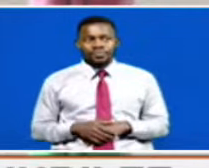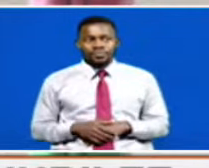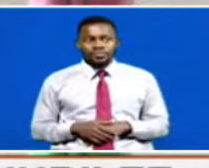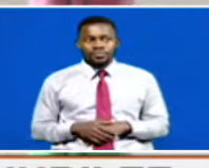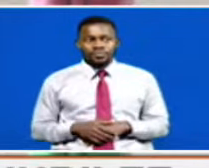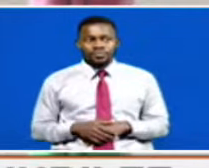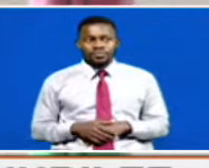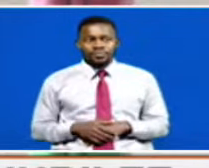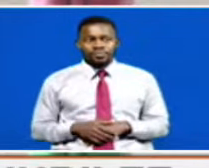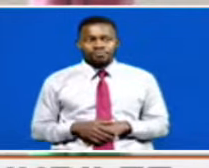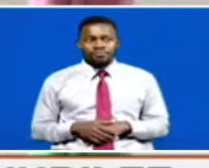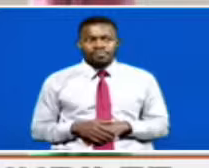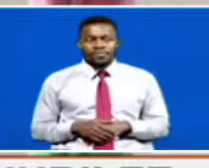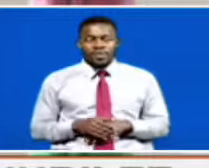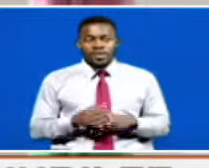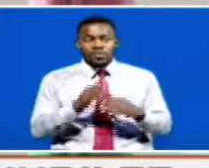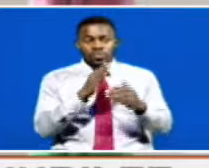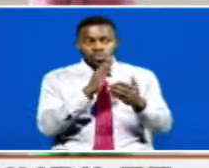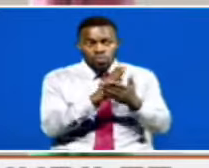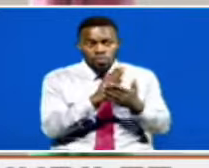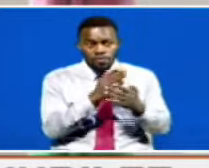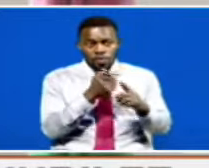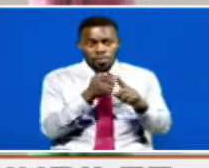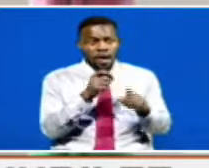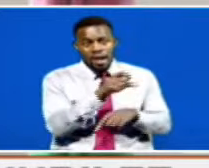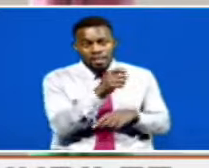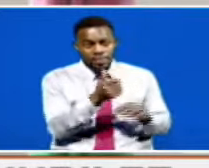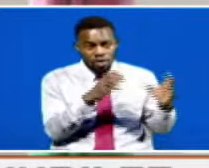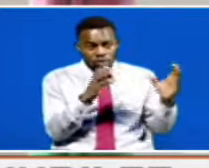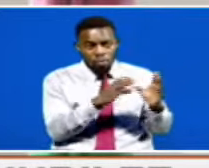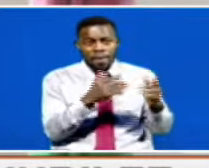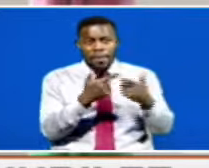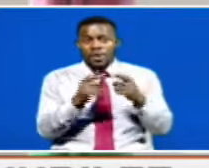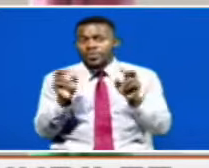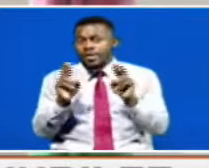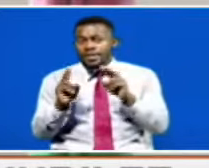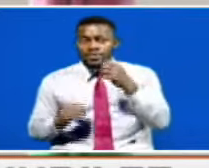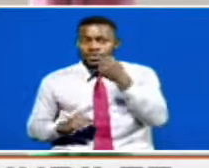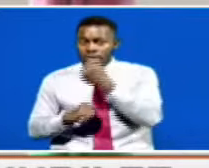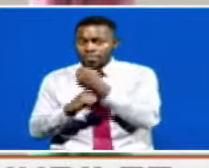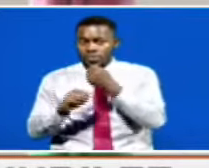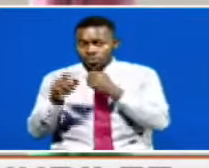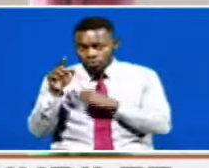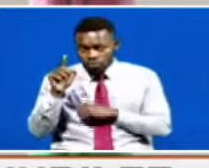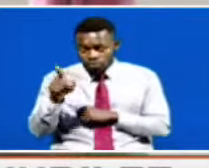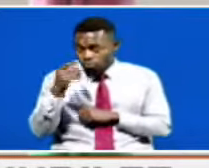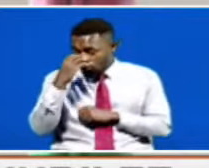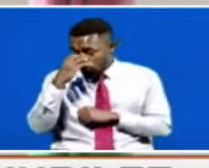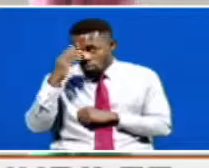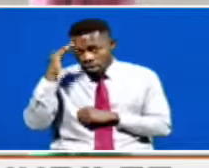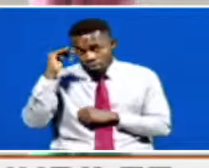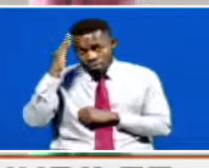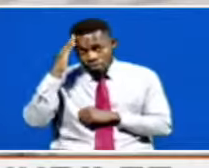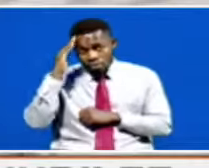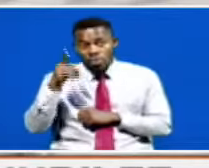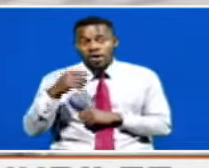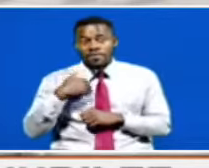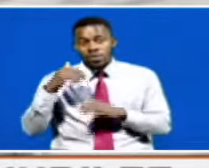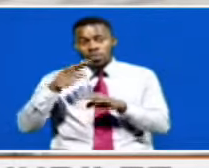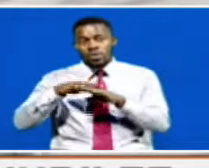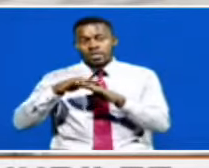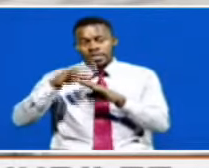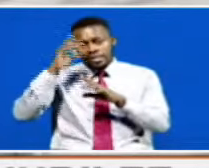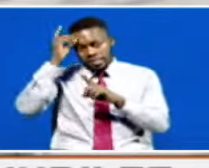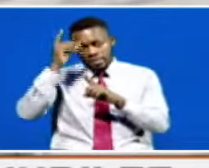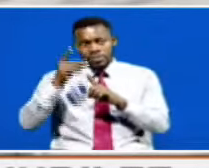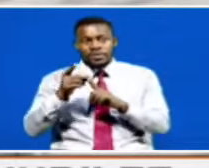inside parliament, katika NEC, we'll support you because we know you are making good decisions for Kenyans and we know that is the decision that Kenya required. Kwa